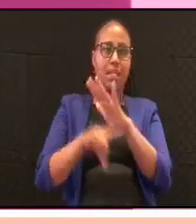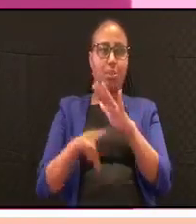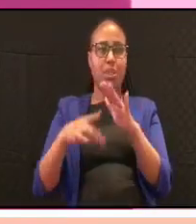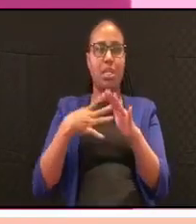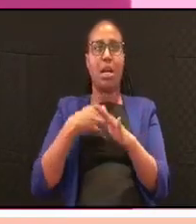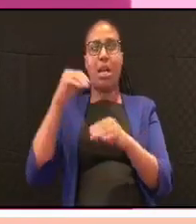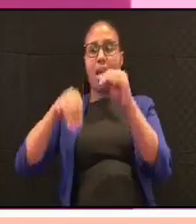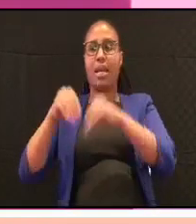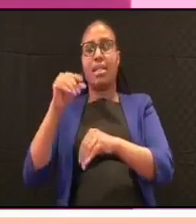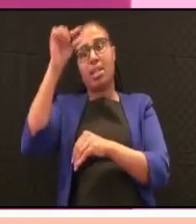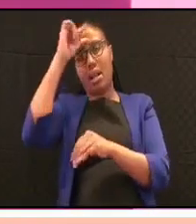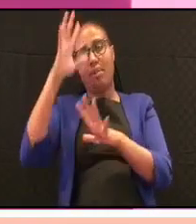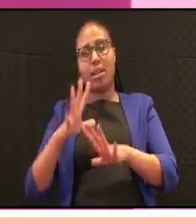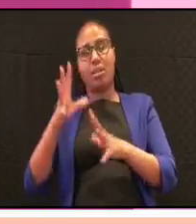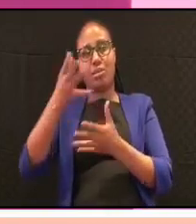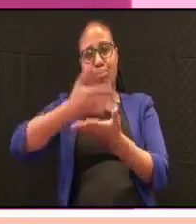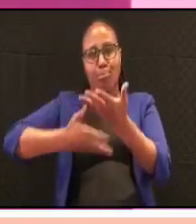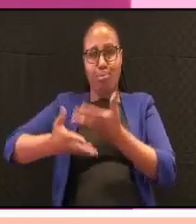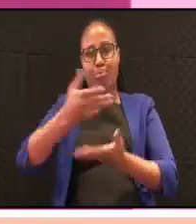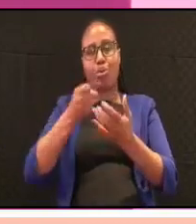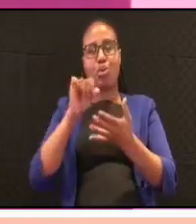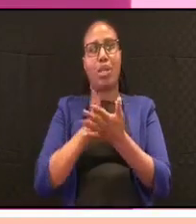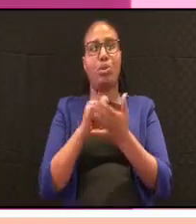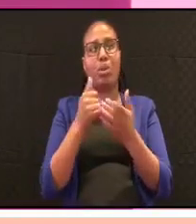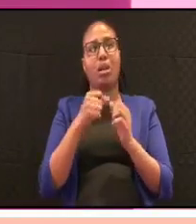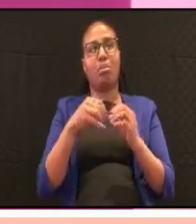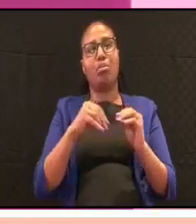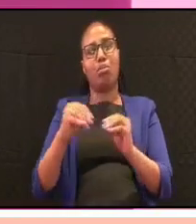elected governors, so that we can move Kenya forward.